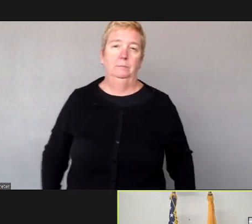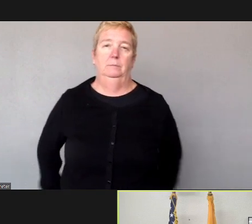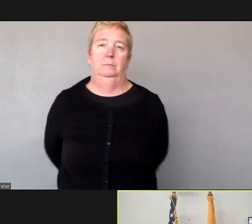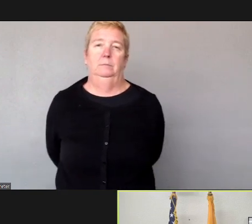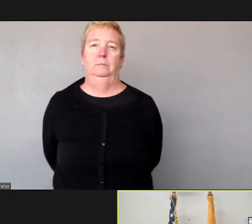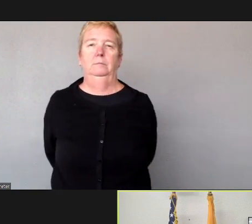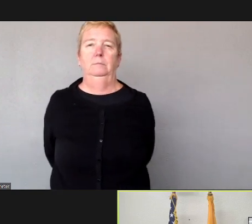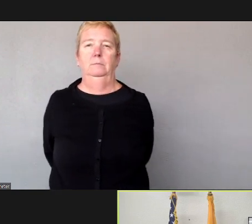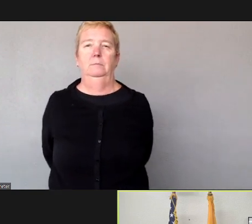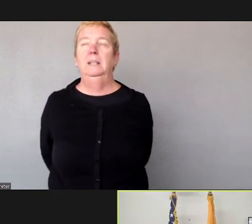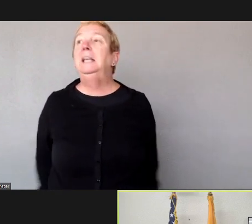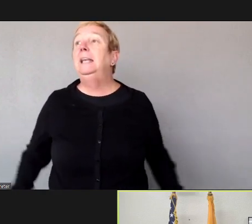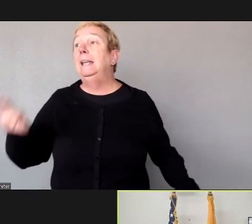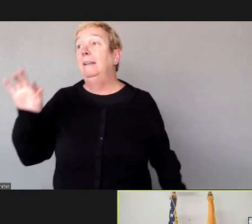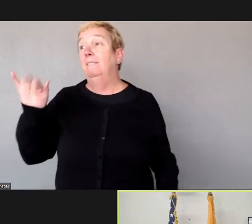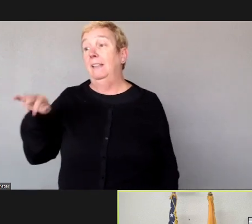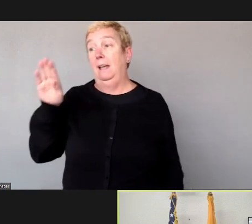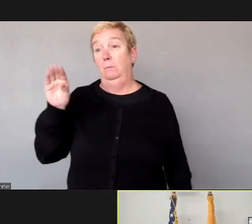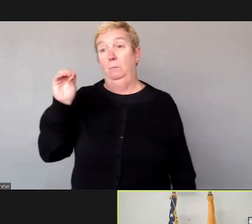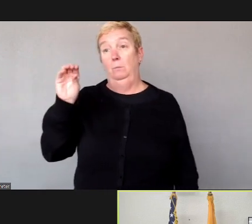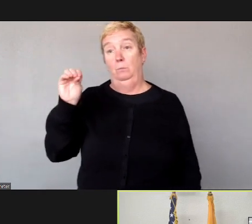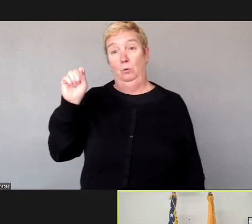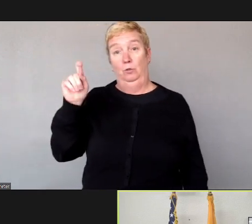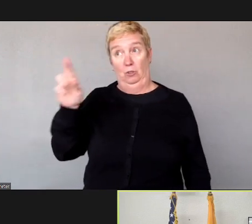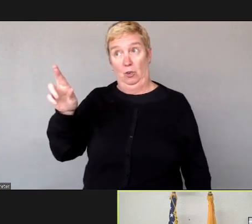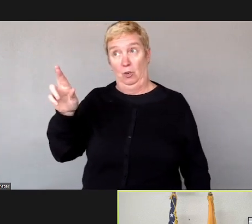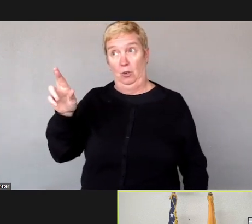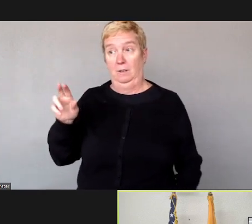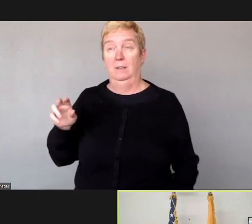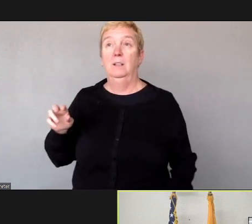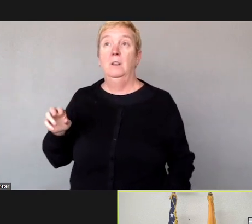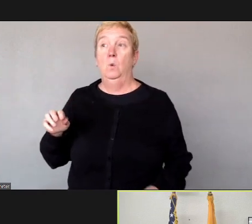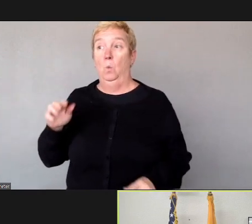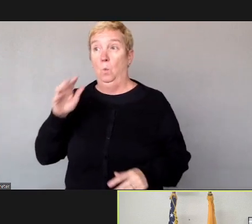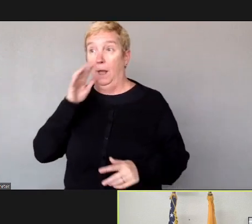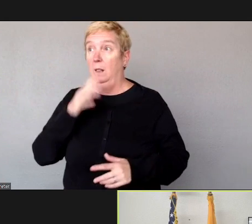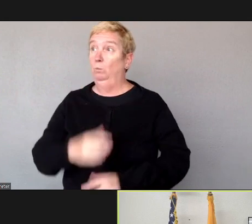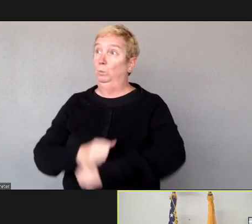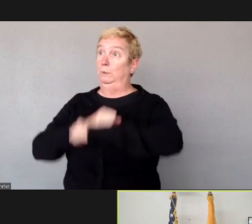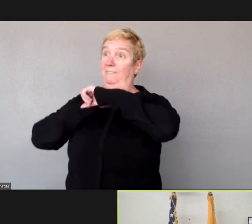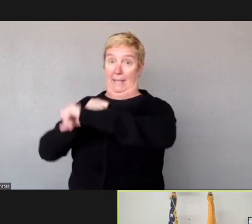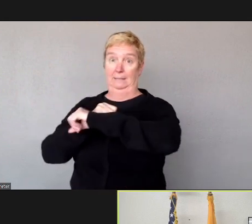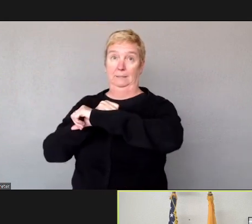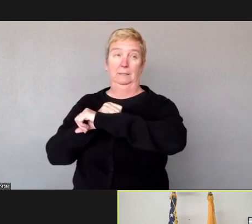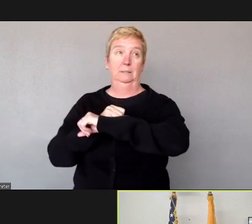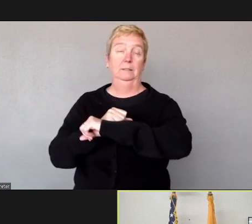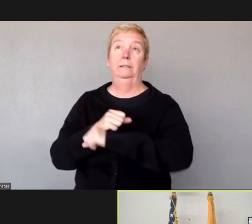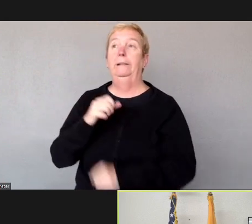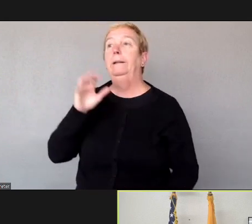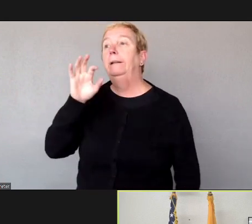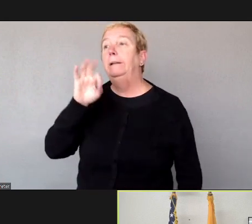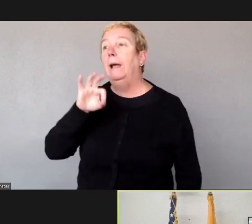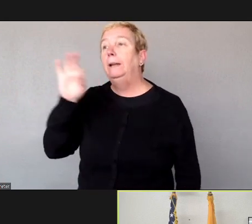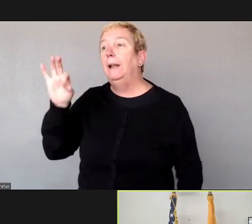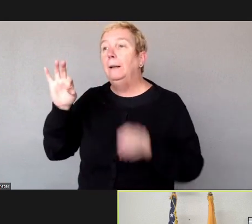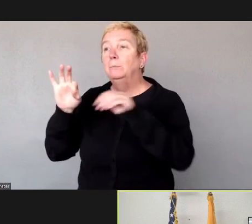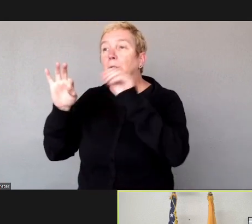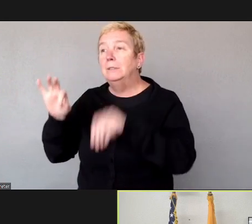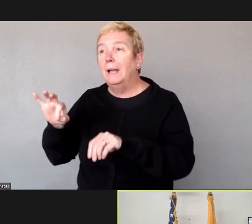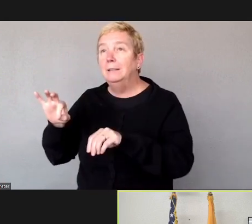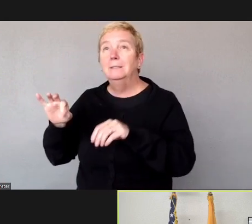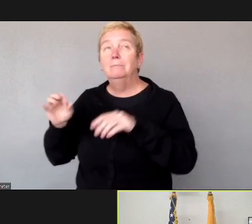the booster shot actually prevents, 99% of